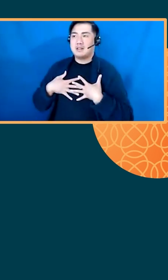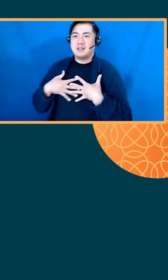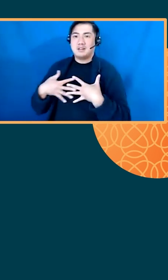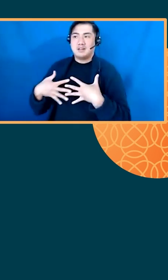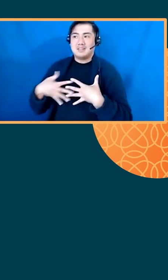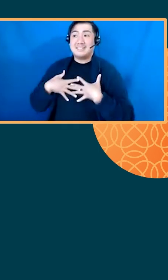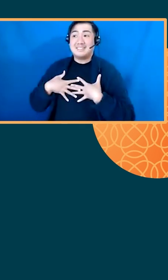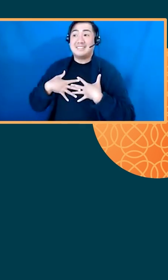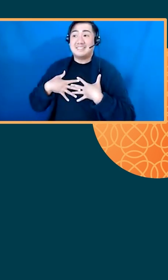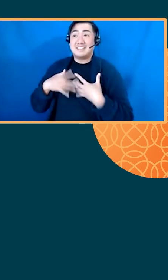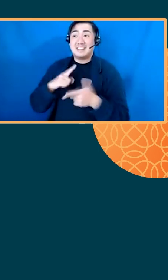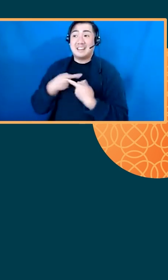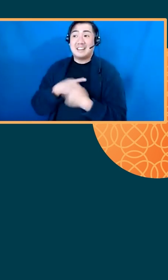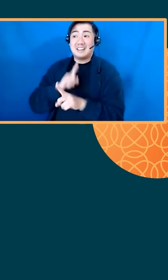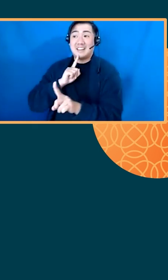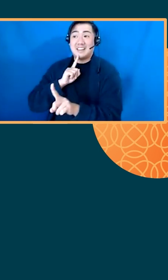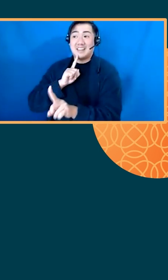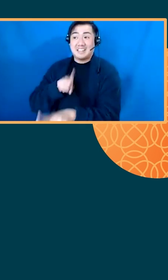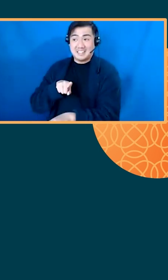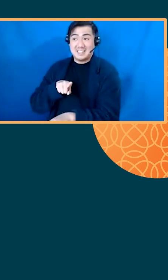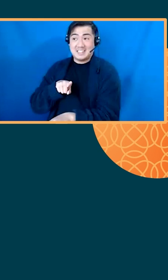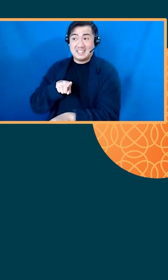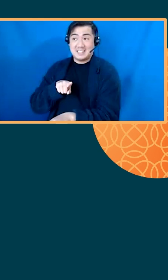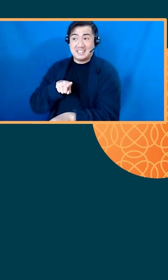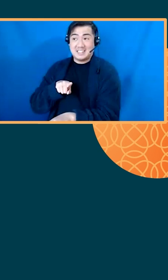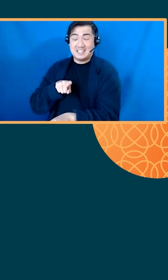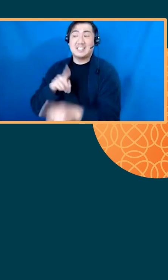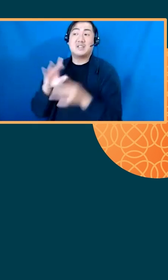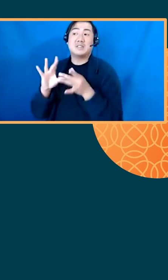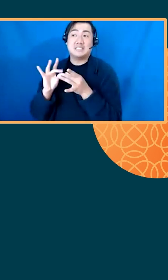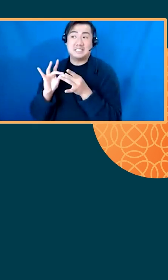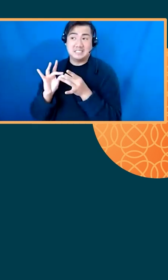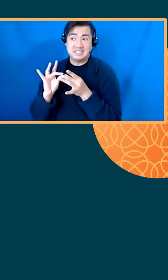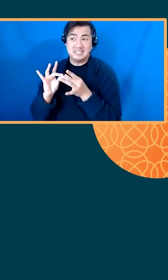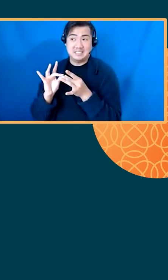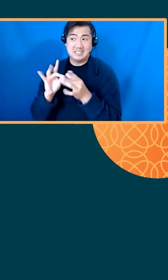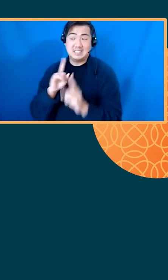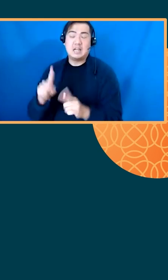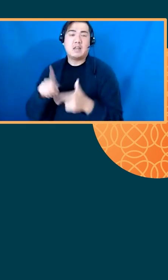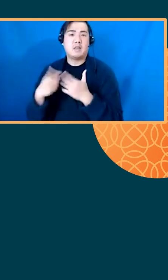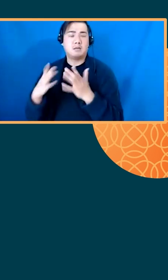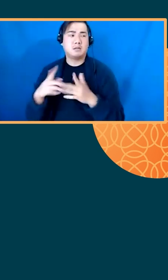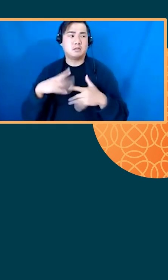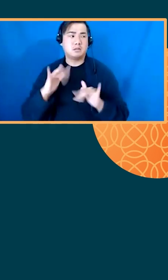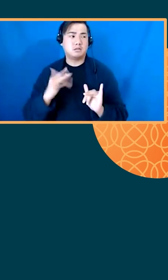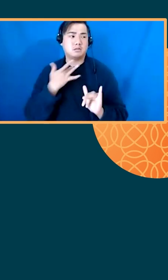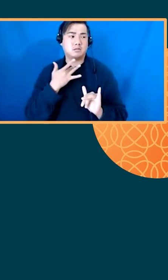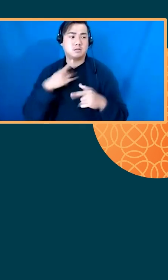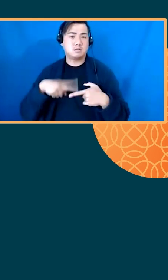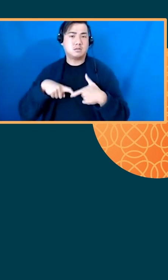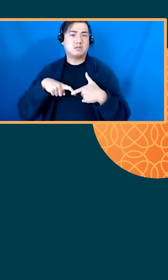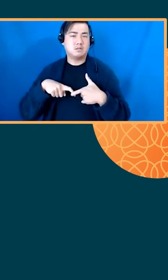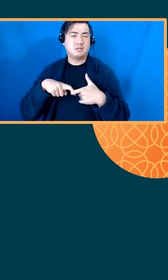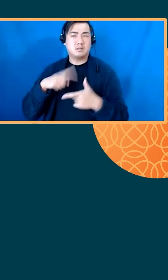answer that will give them at least a moment of pause, and then I can leave knowing that I just made a